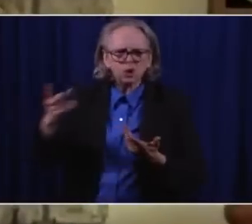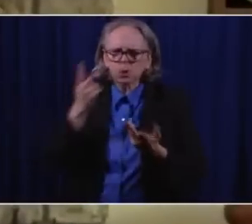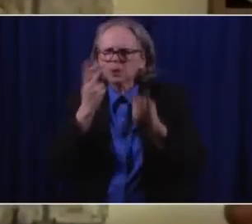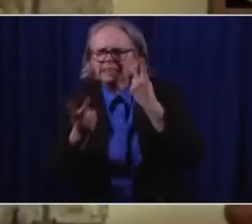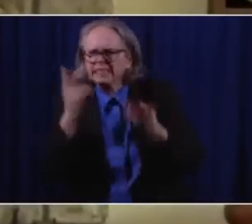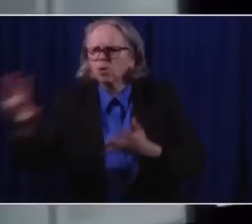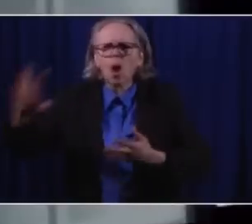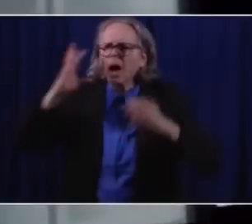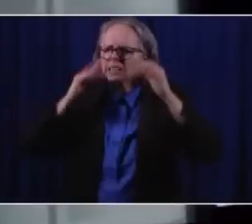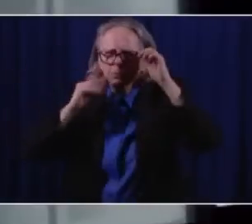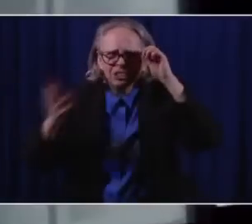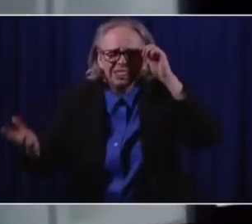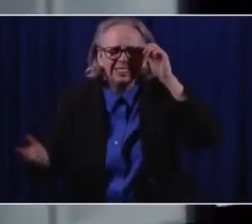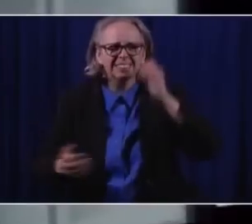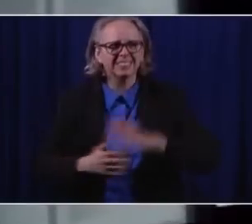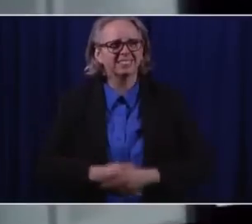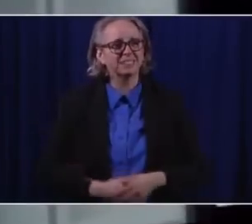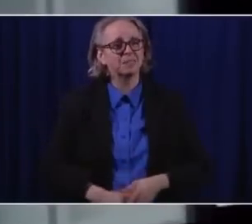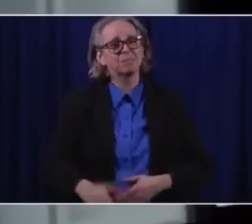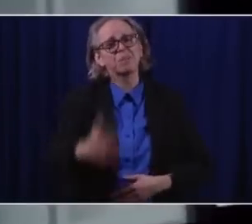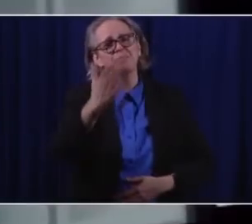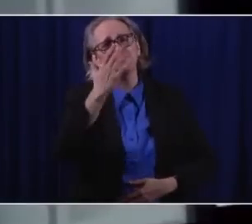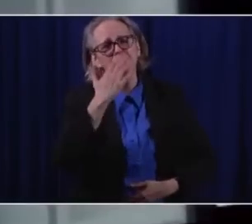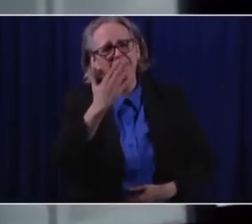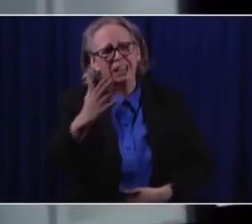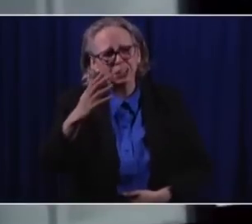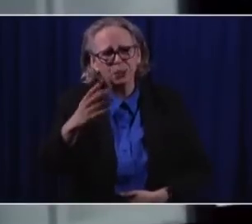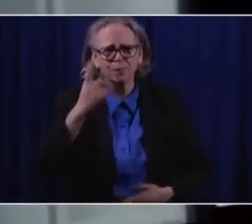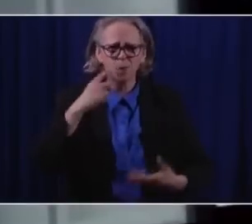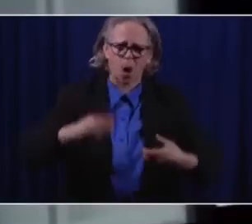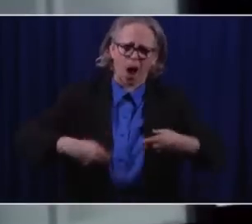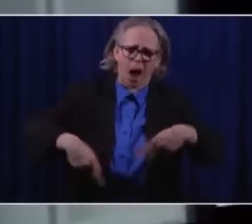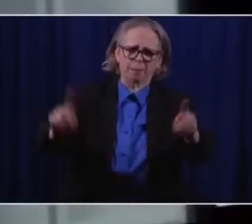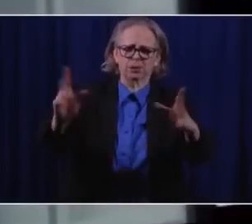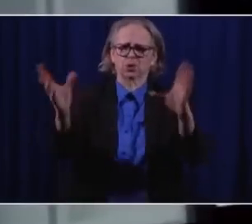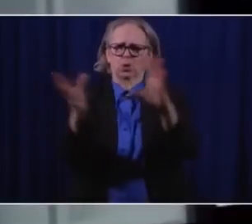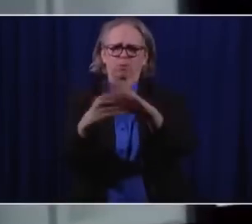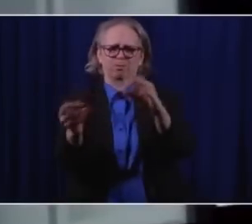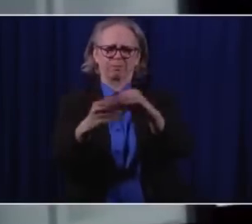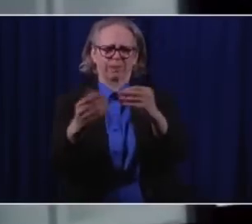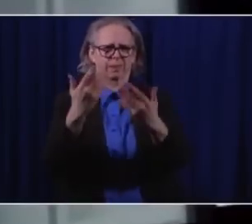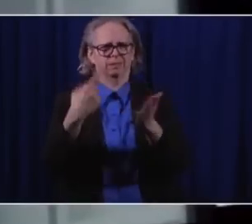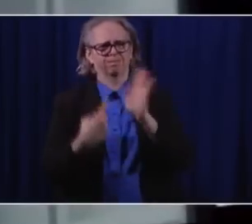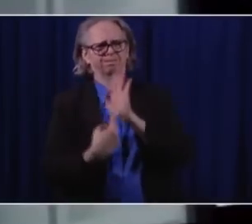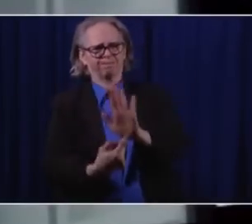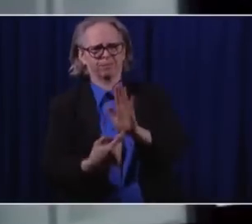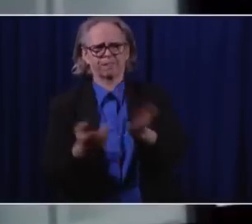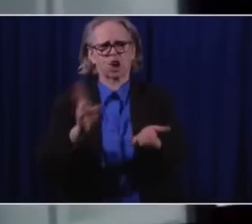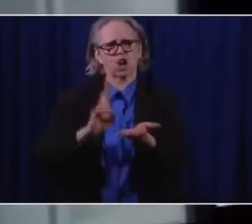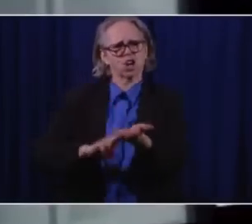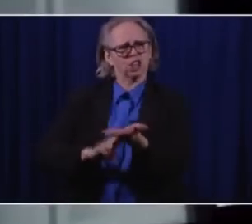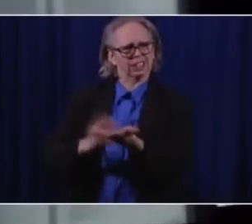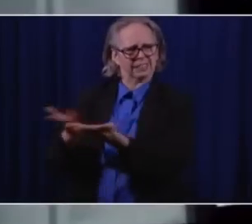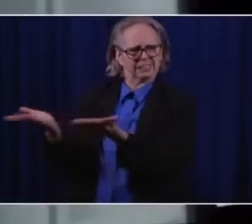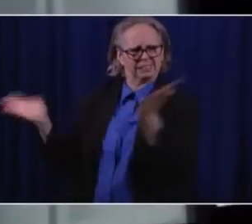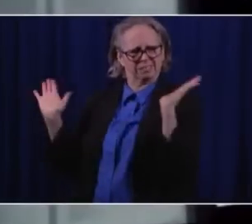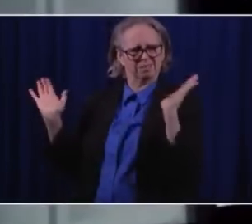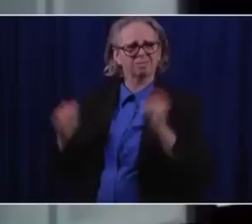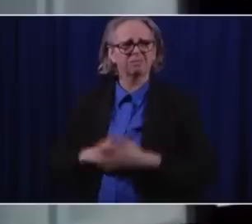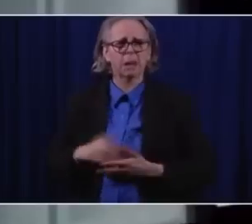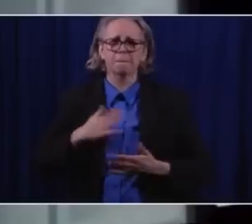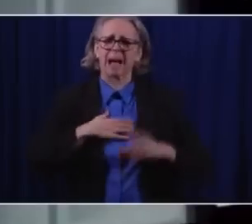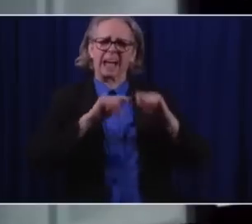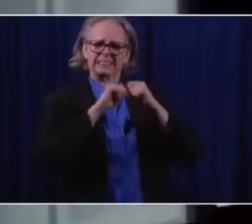you. Thank you for the opportunity to speak on behalf of nurses everywhere. And I just want to applaud the team that I'm on